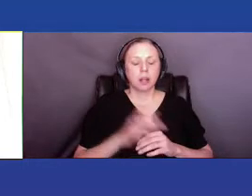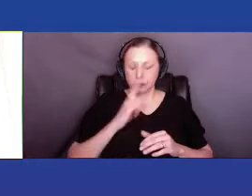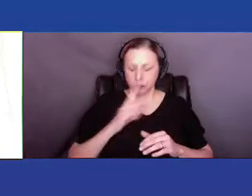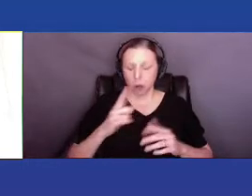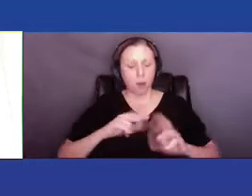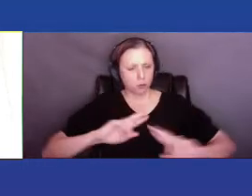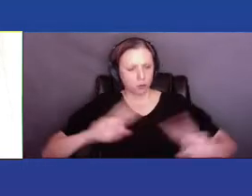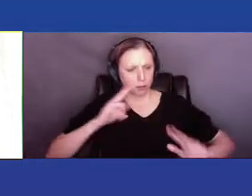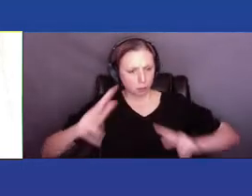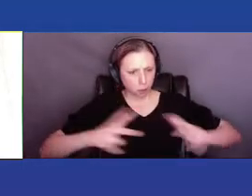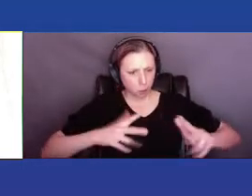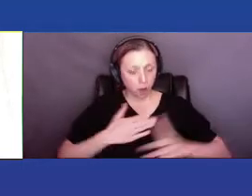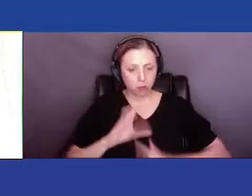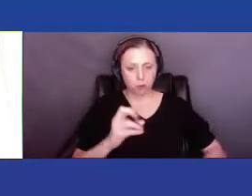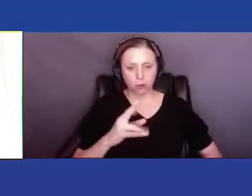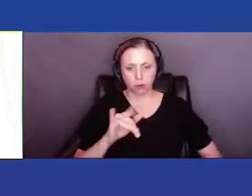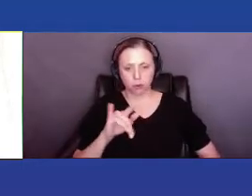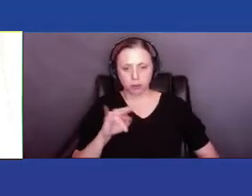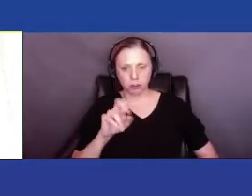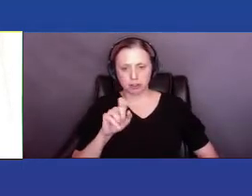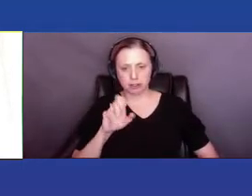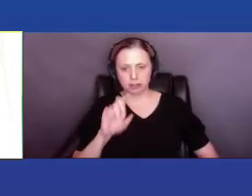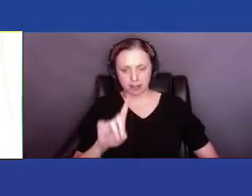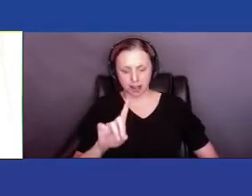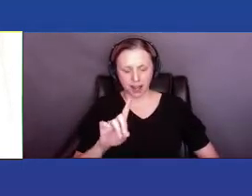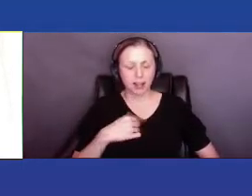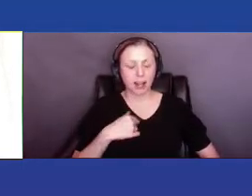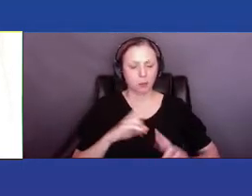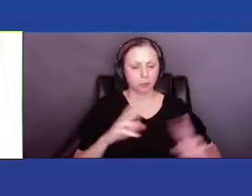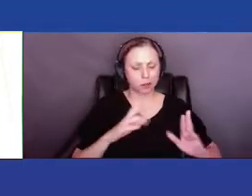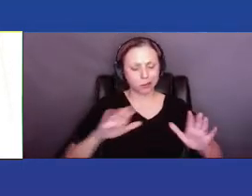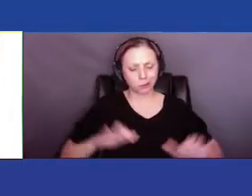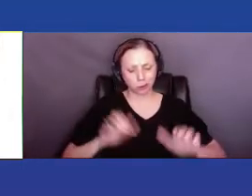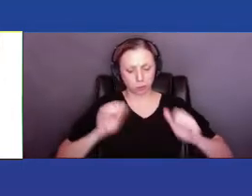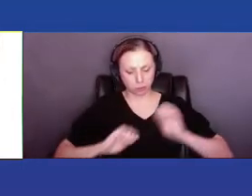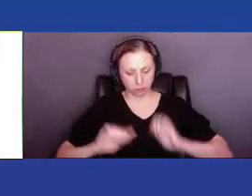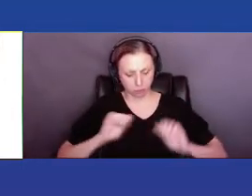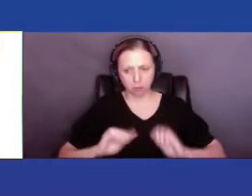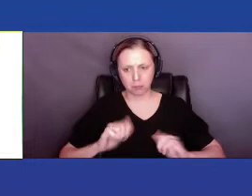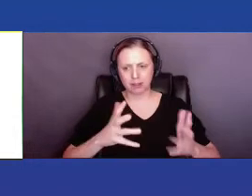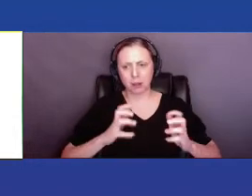developing performance in so-called abandoned spaces or spaces that are